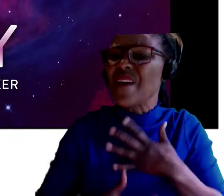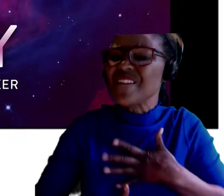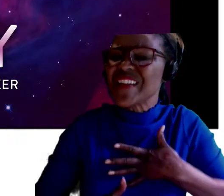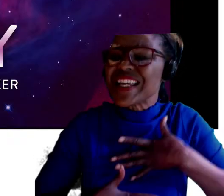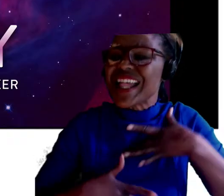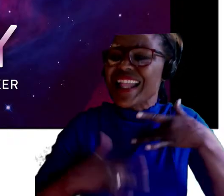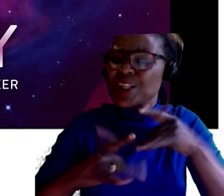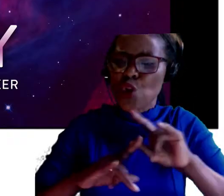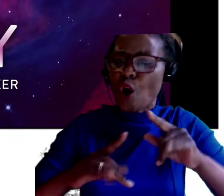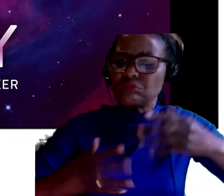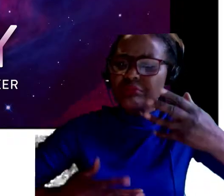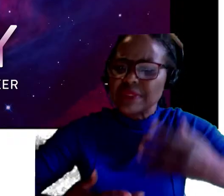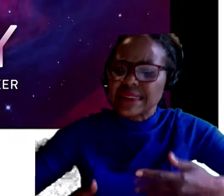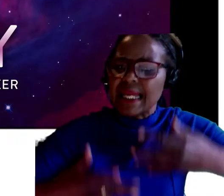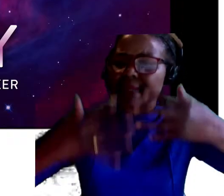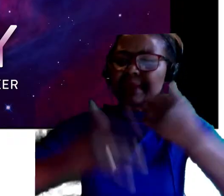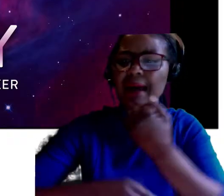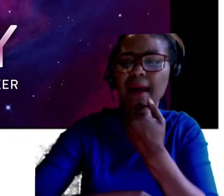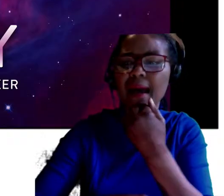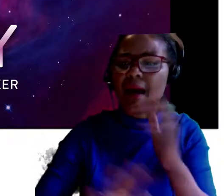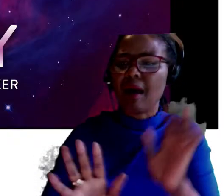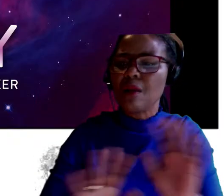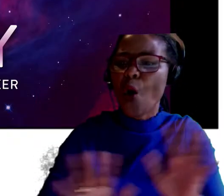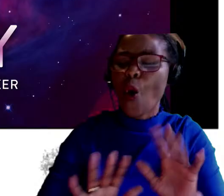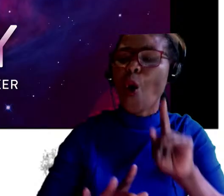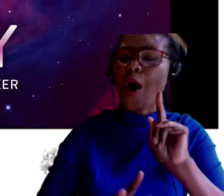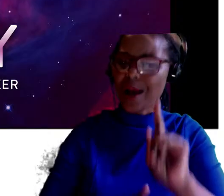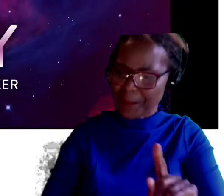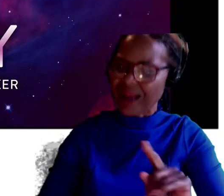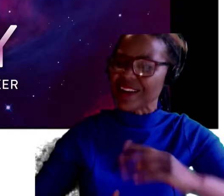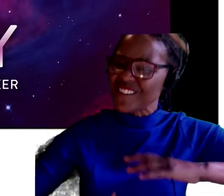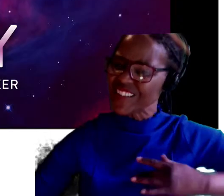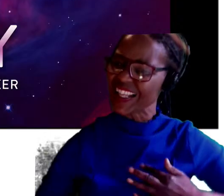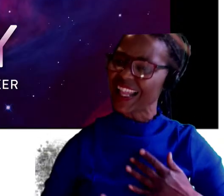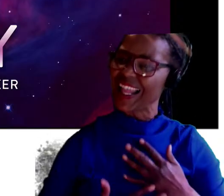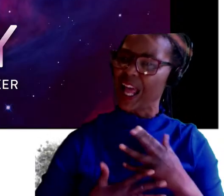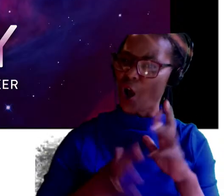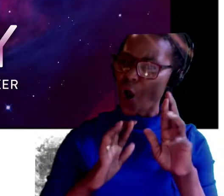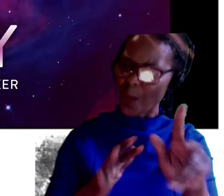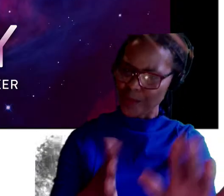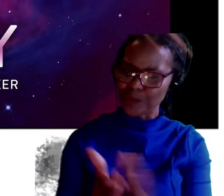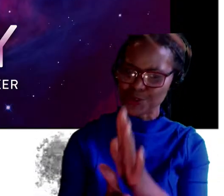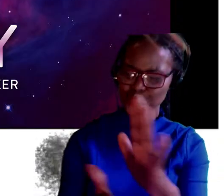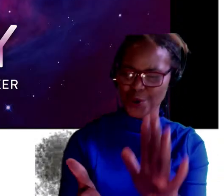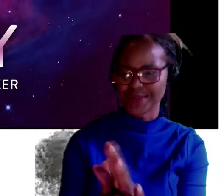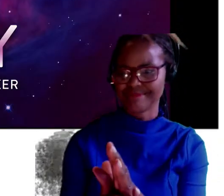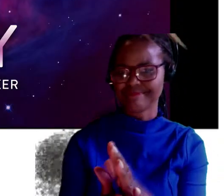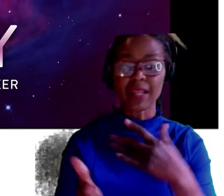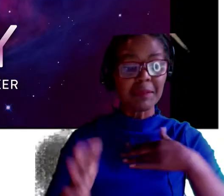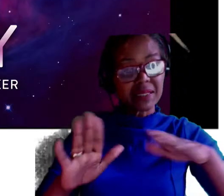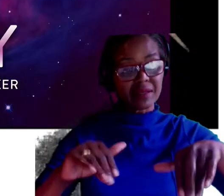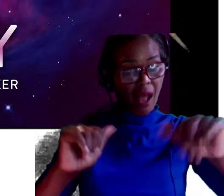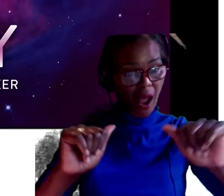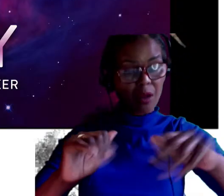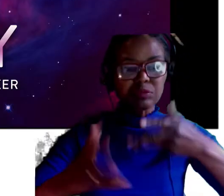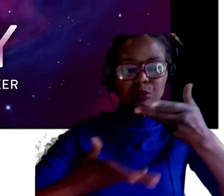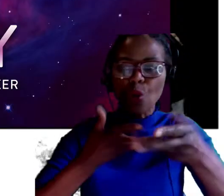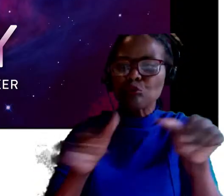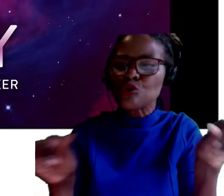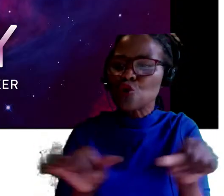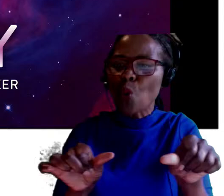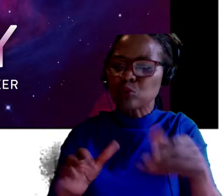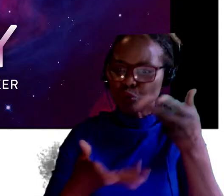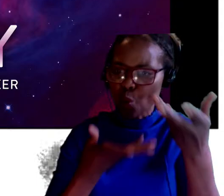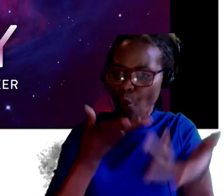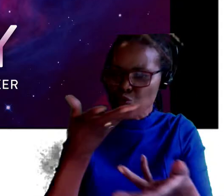data. But I hope it will be entertaining, at least. I'm going to start with a short story. I say short, it'll